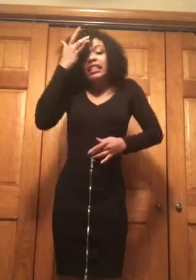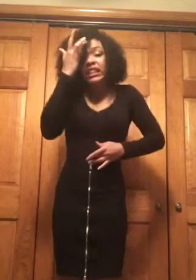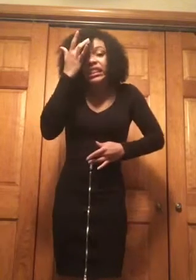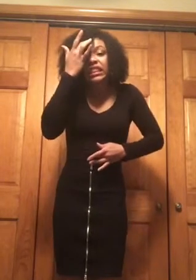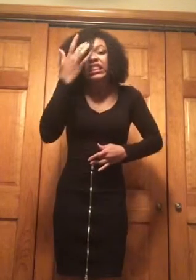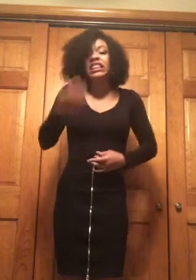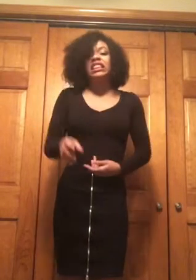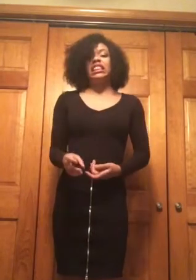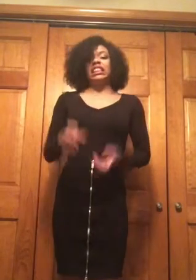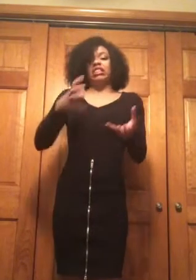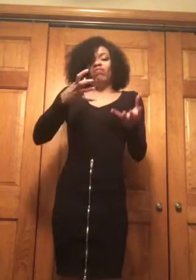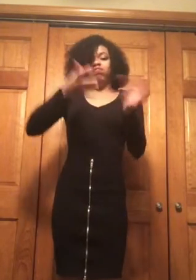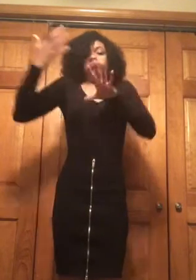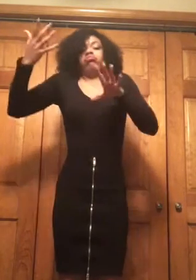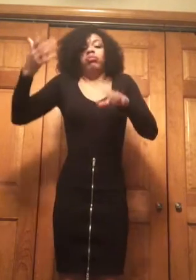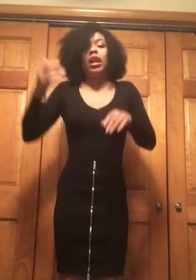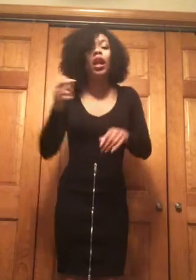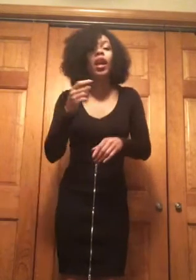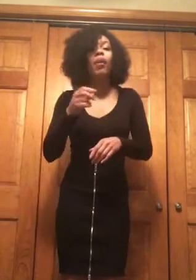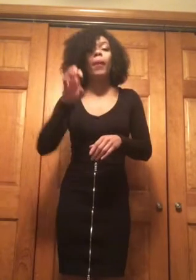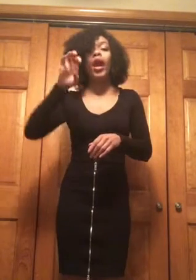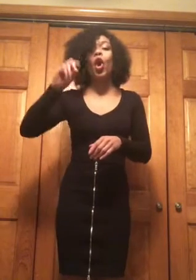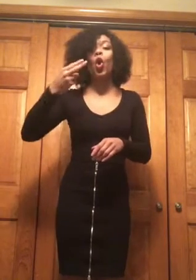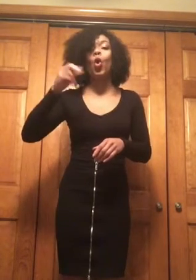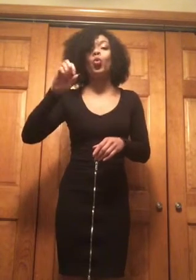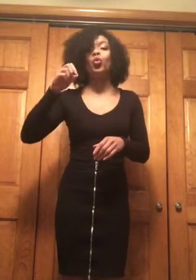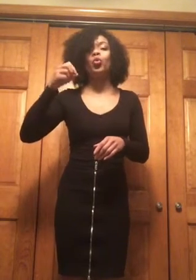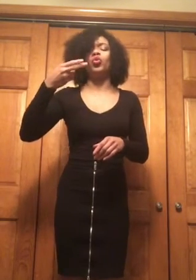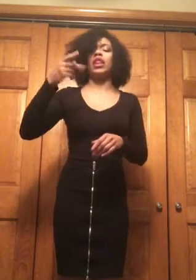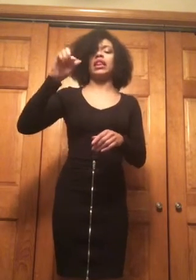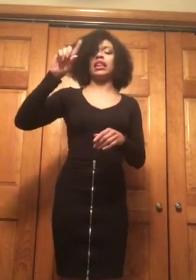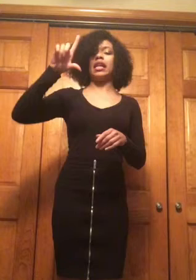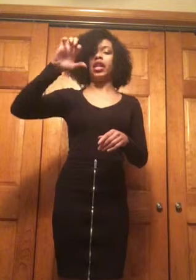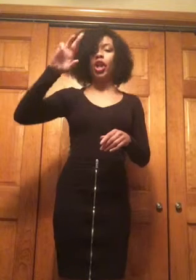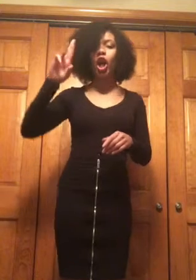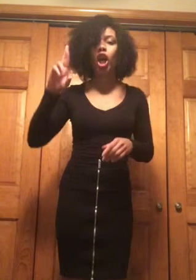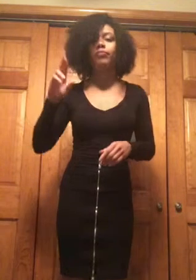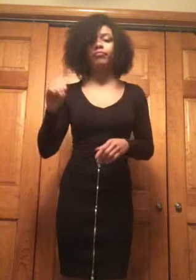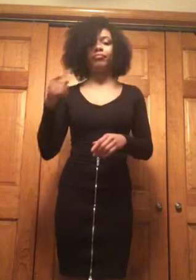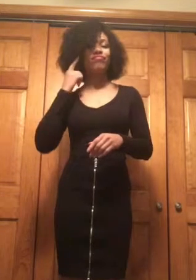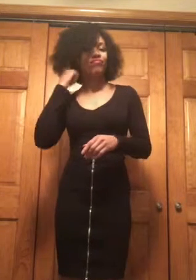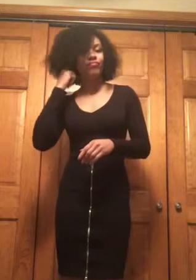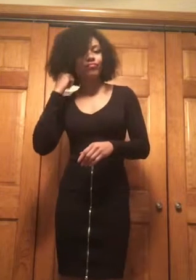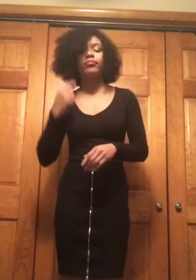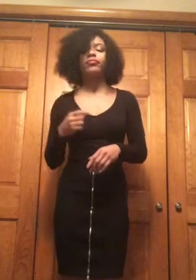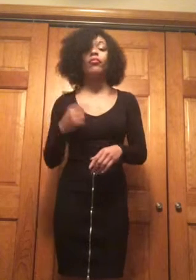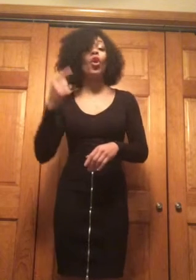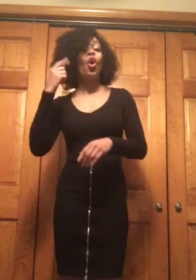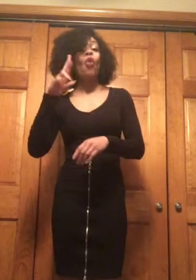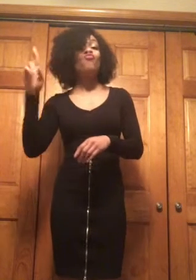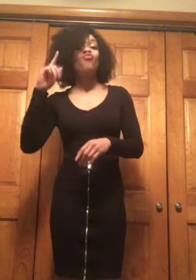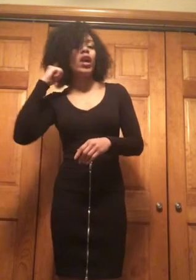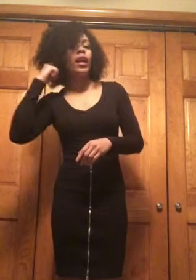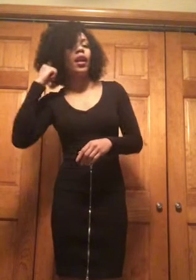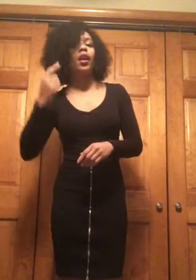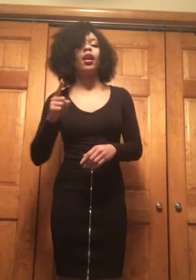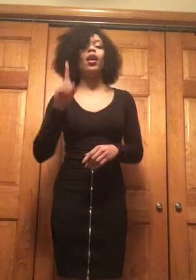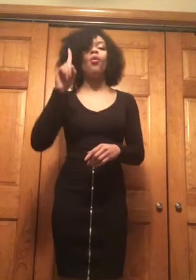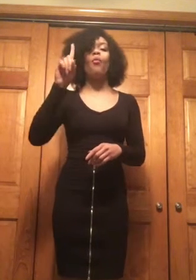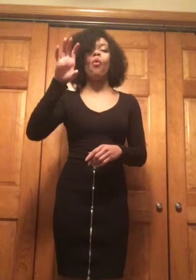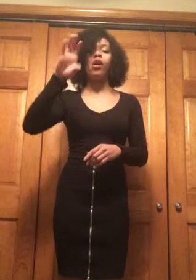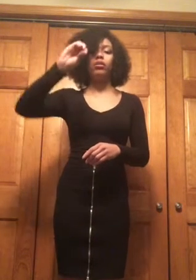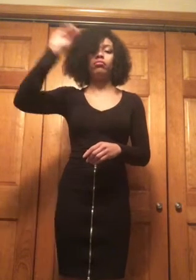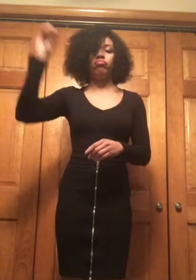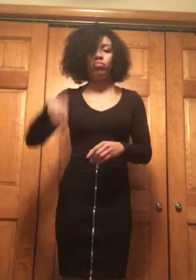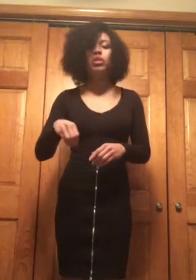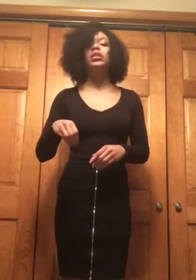loss. That high fever ravaged my inner ears. It burned away the hair cells in my cochlea. In my right ear,